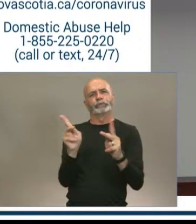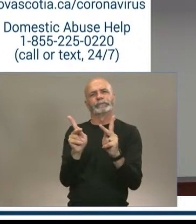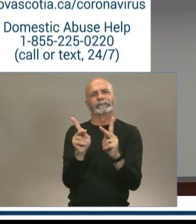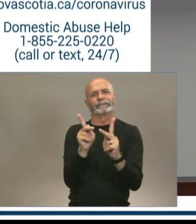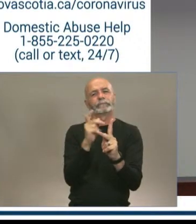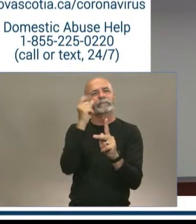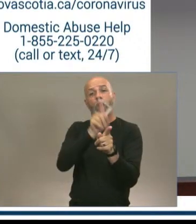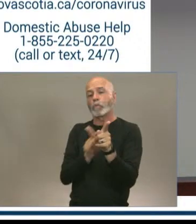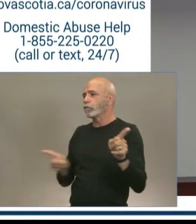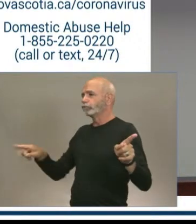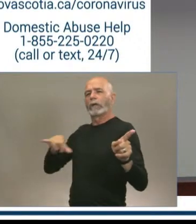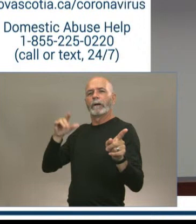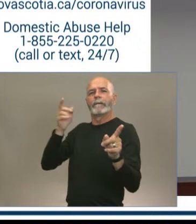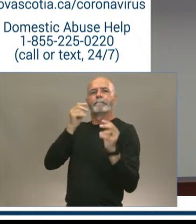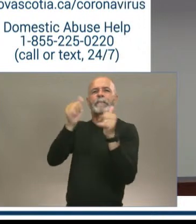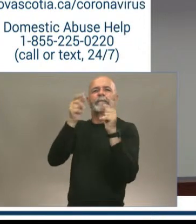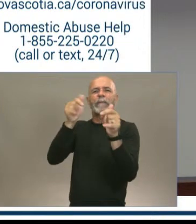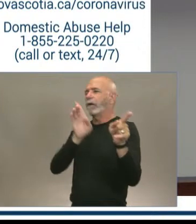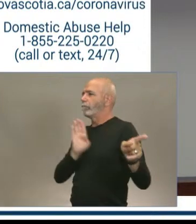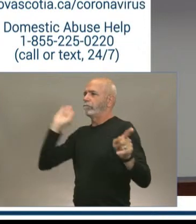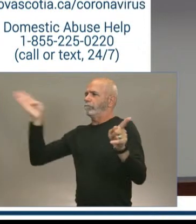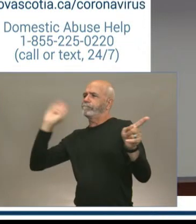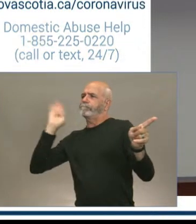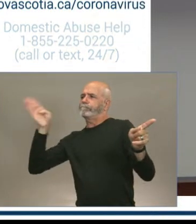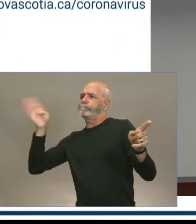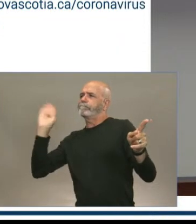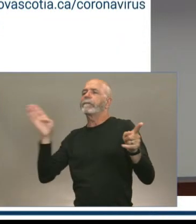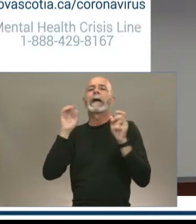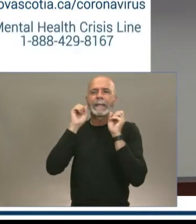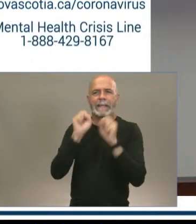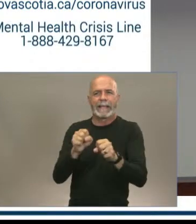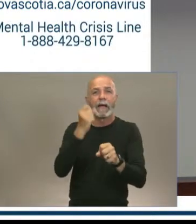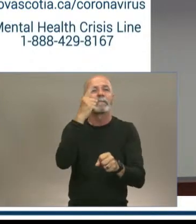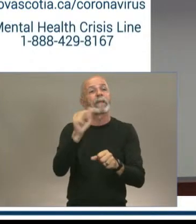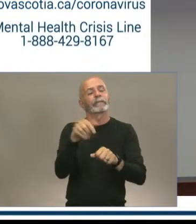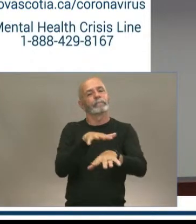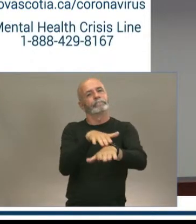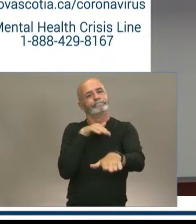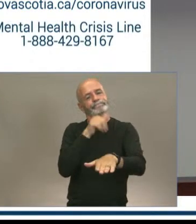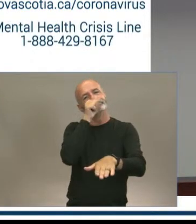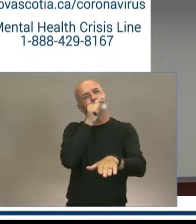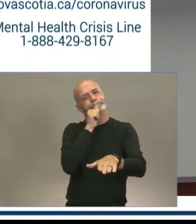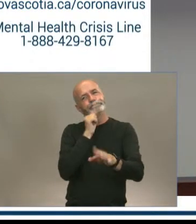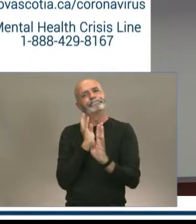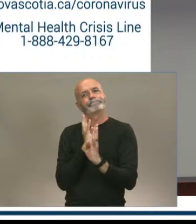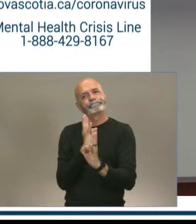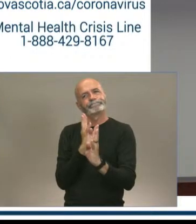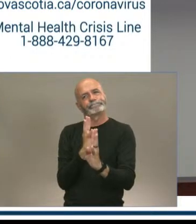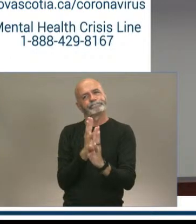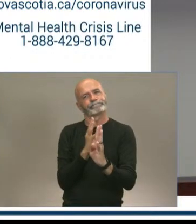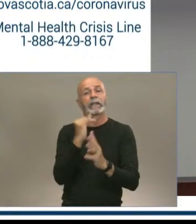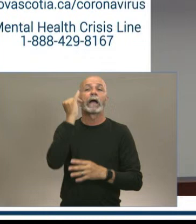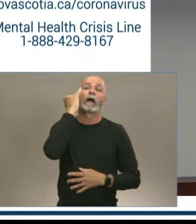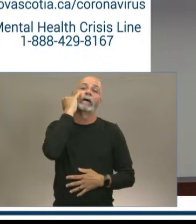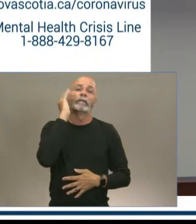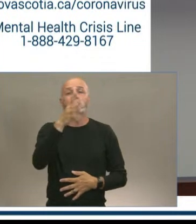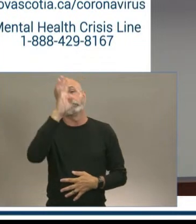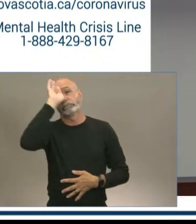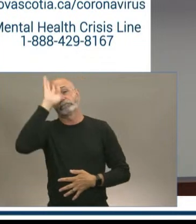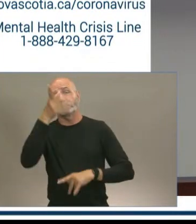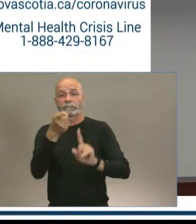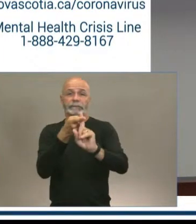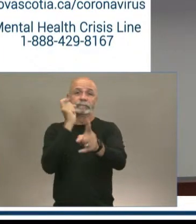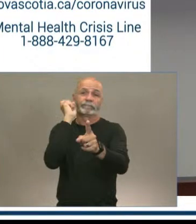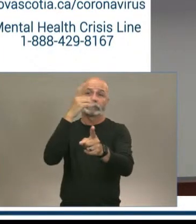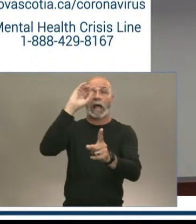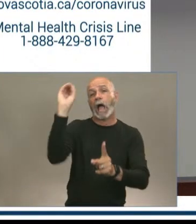the slower stream, and there's a good chance, we're going to be there's going to be spot checks, and if you're coming from outside of Atlantic Canada,